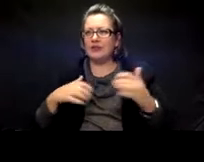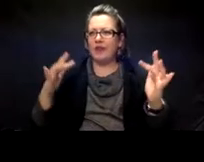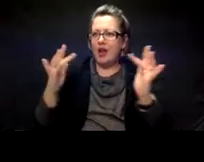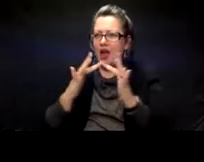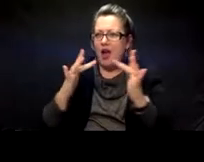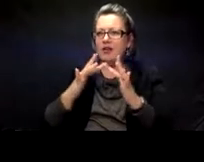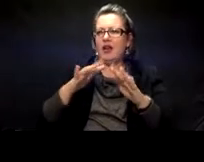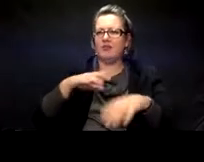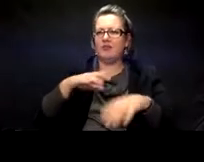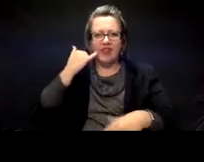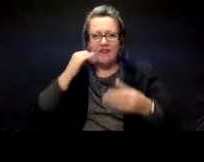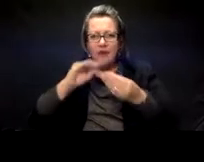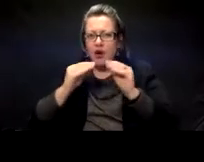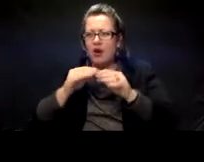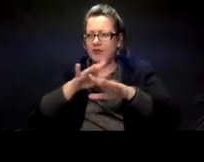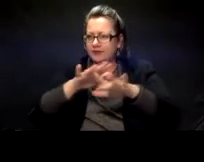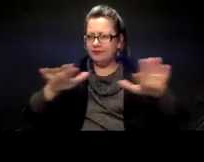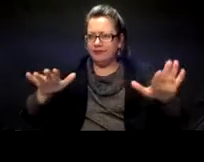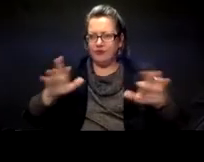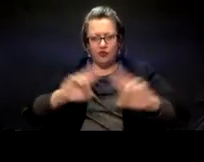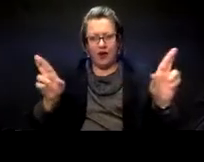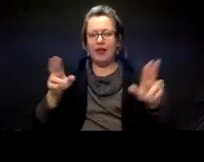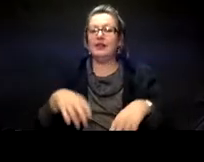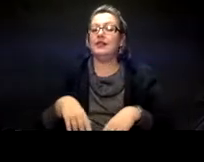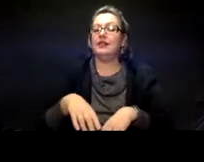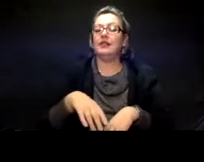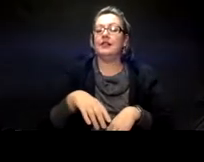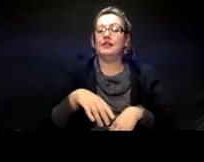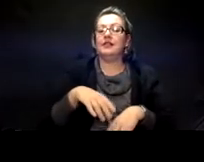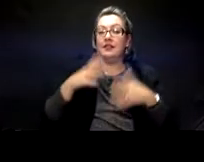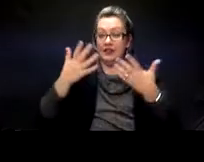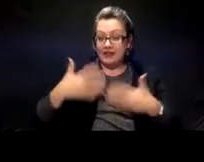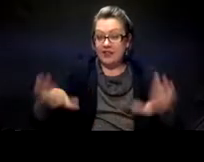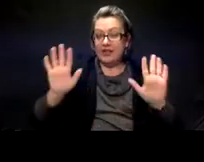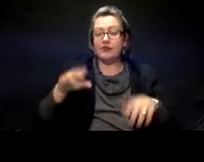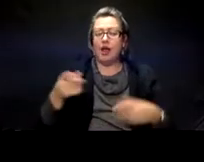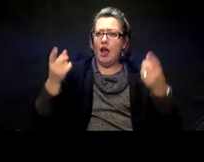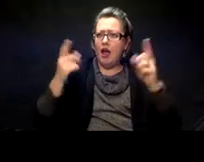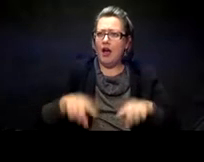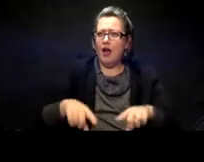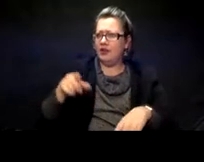with your name and your home address, contact information, all of that ready.